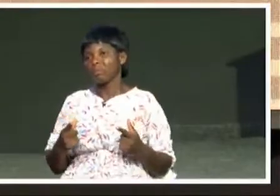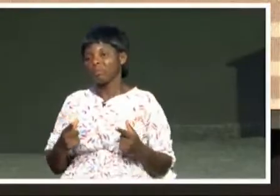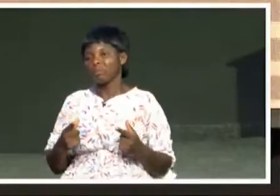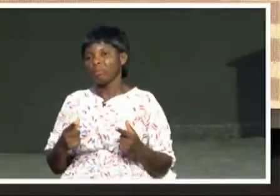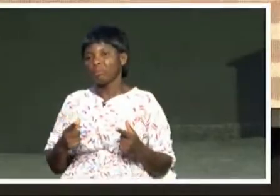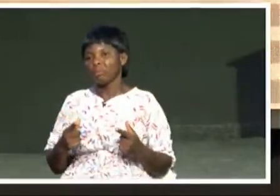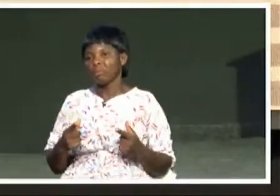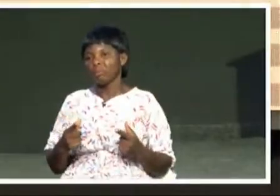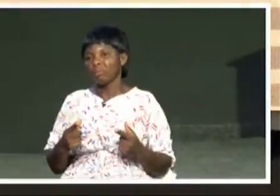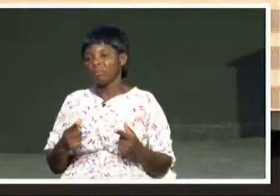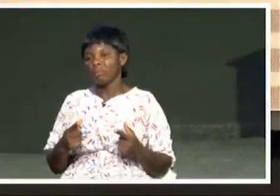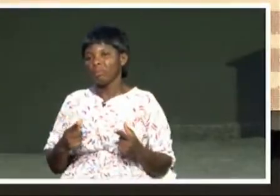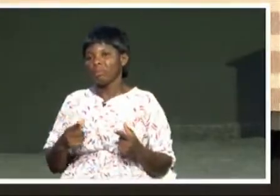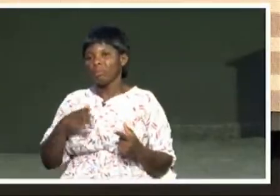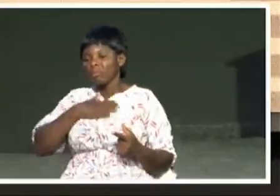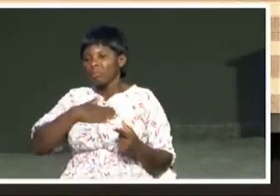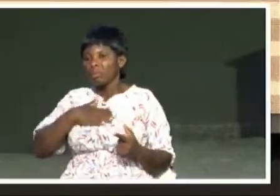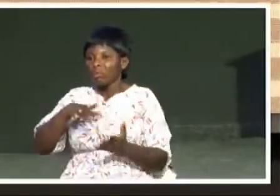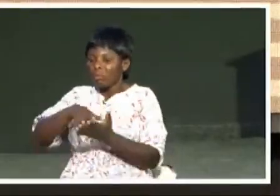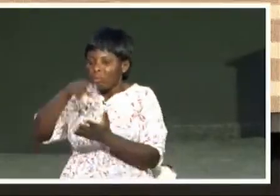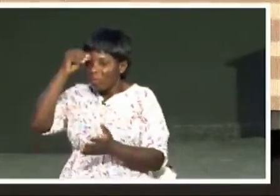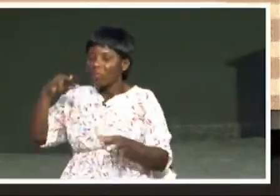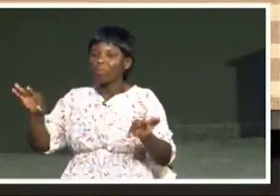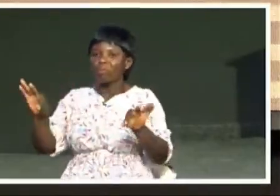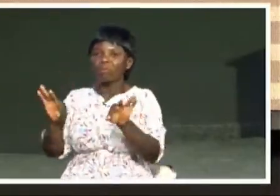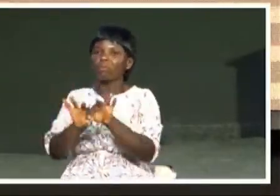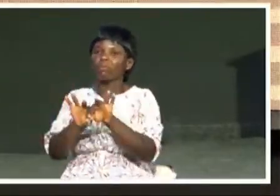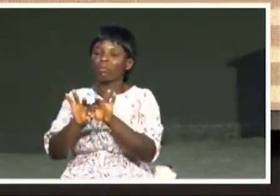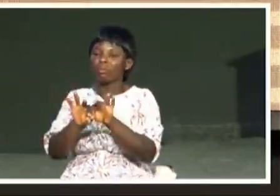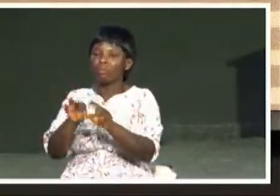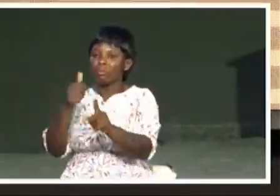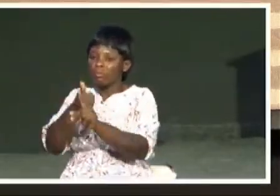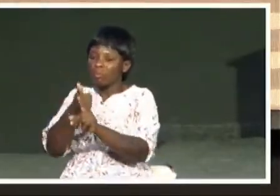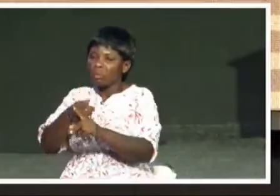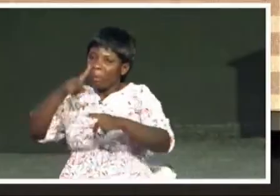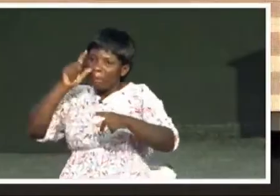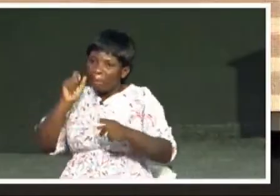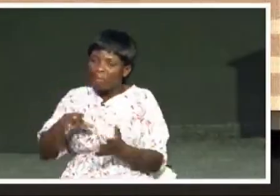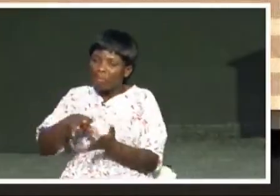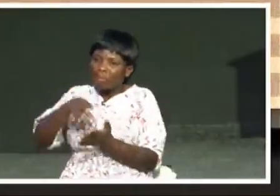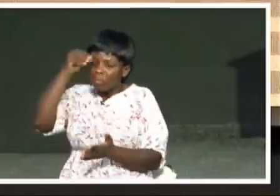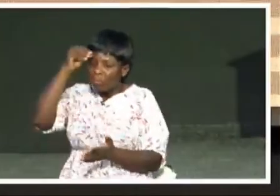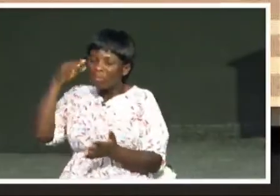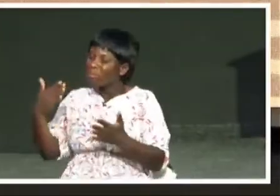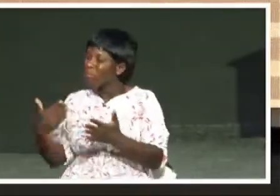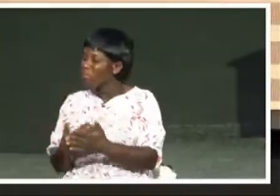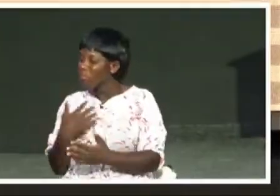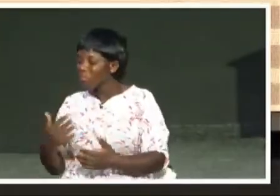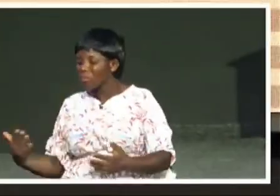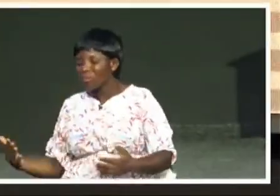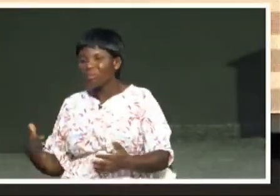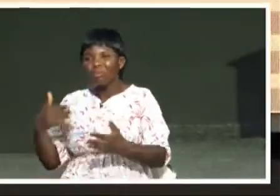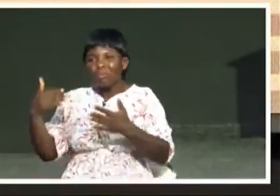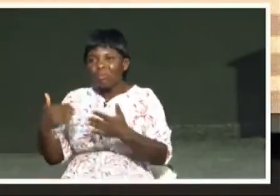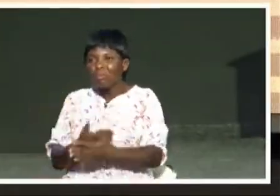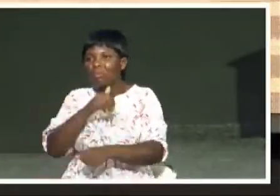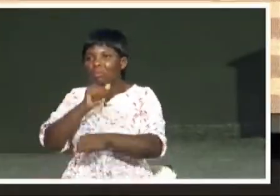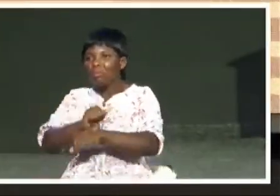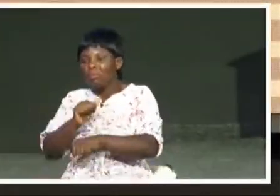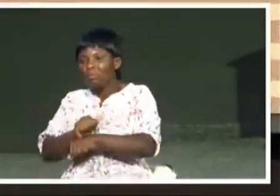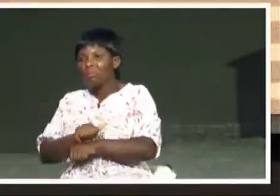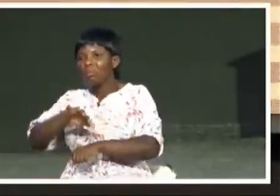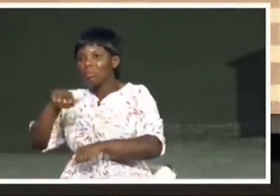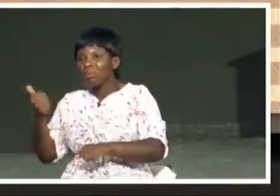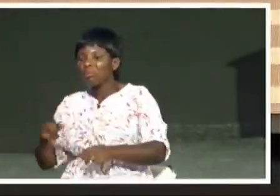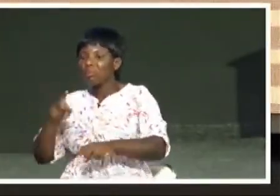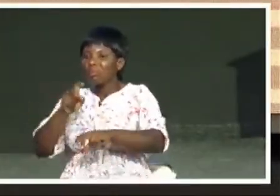what? Learning. Never give up. It doesn't matter you are 60, you are 70. At any point in time, you can